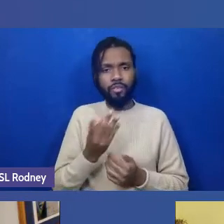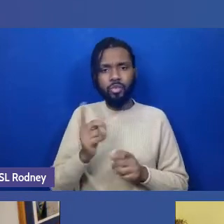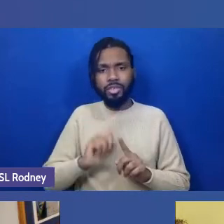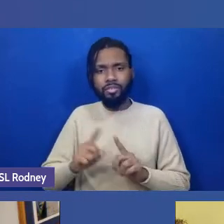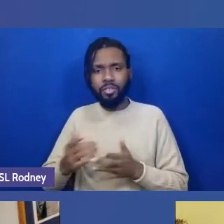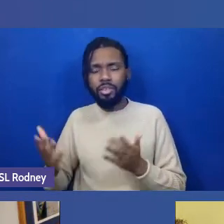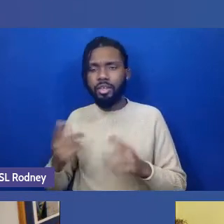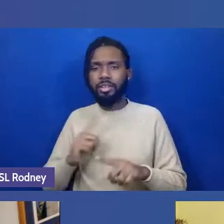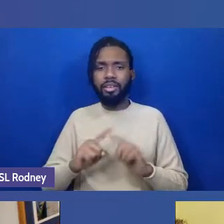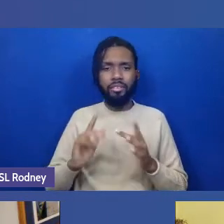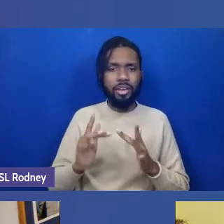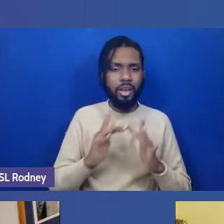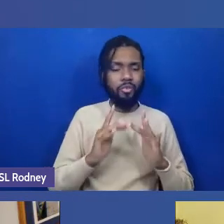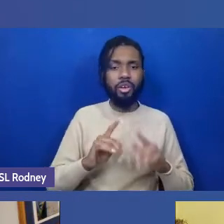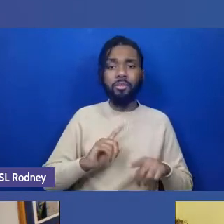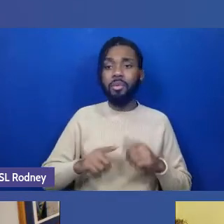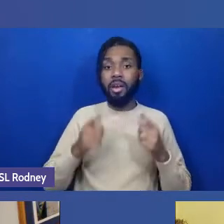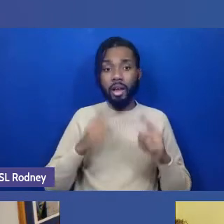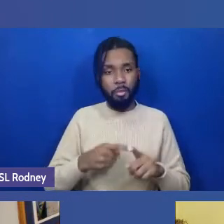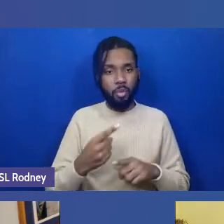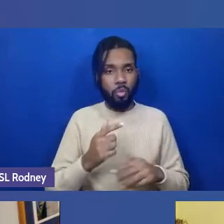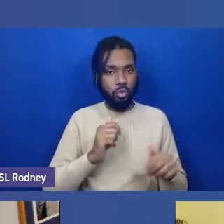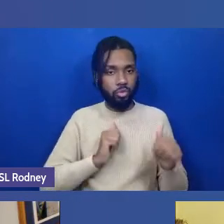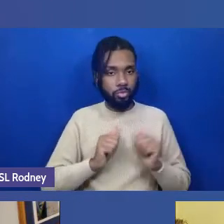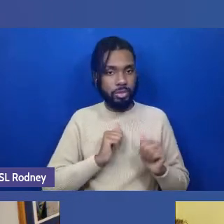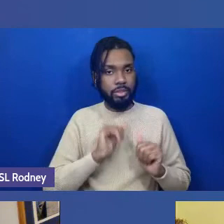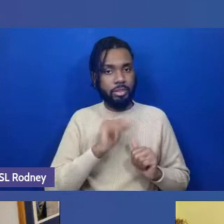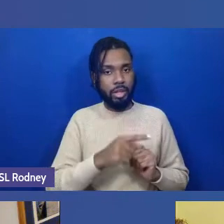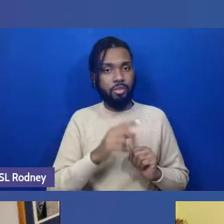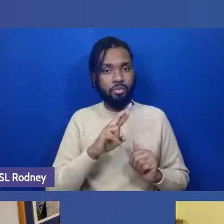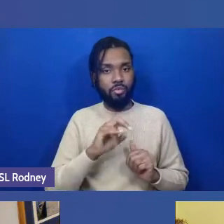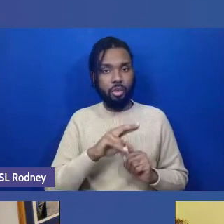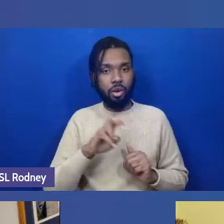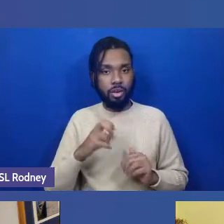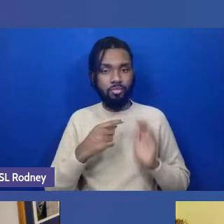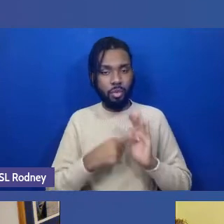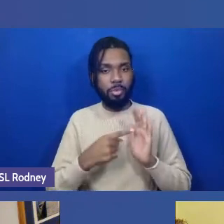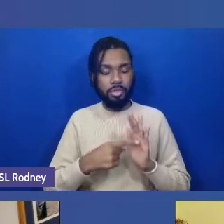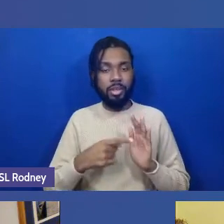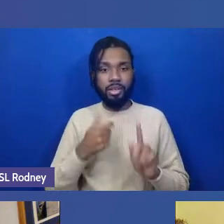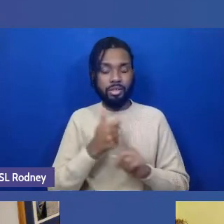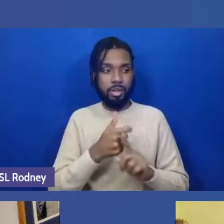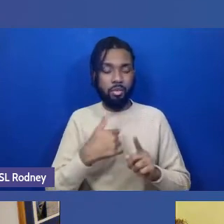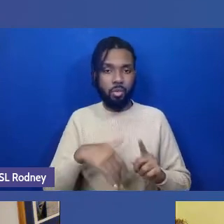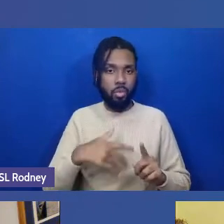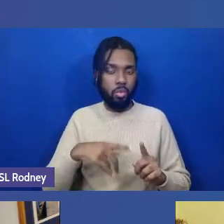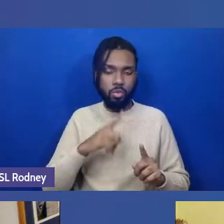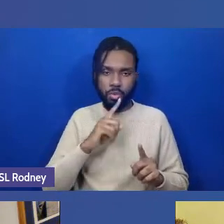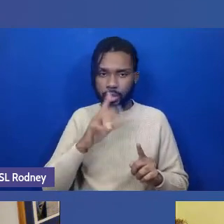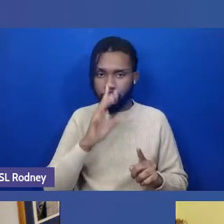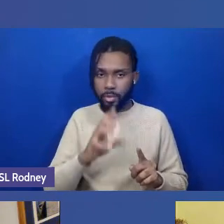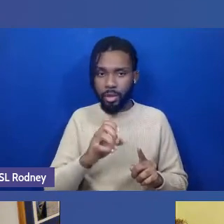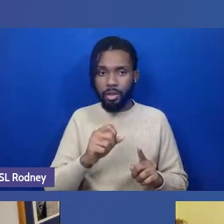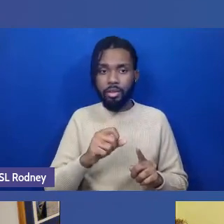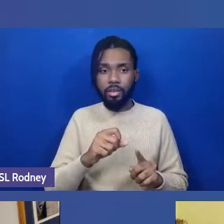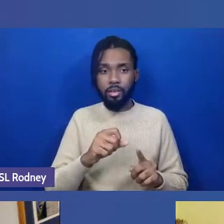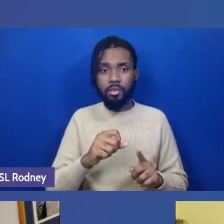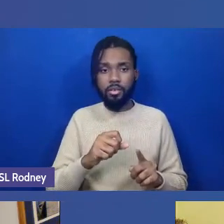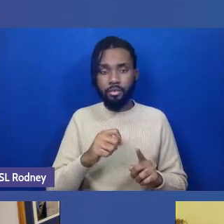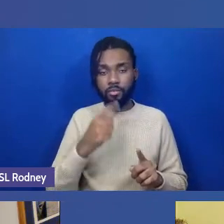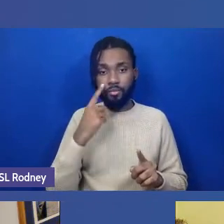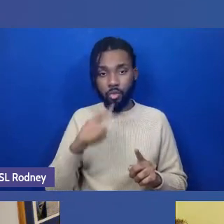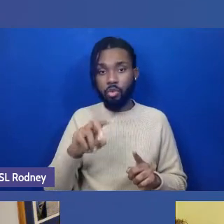And there was a piece that Ronnie was representing that was really compelling for Utah